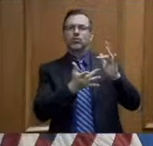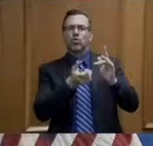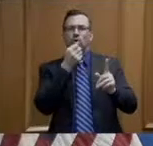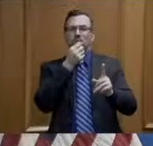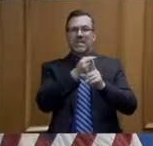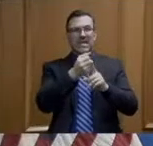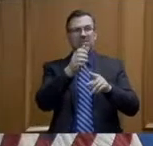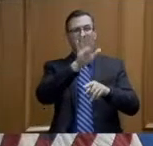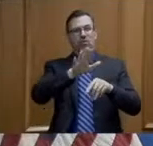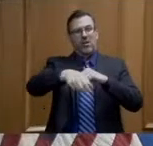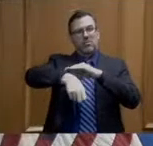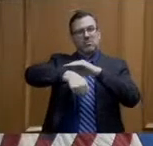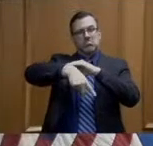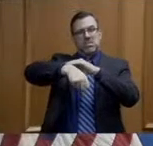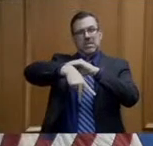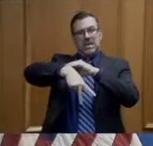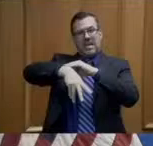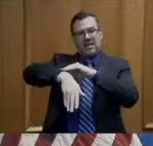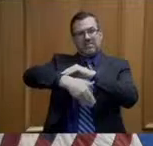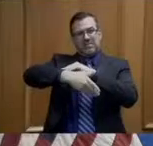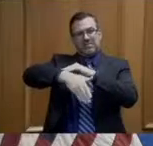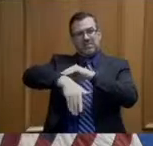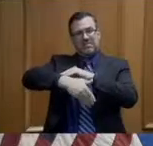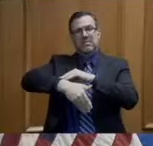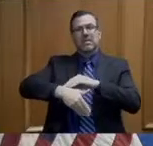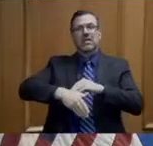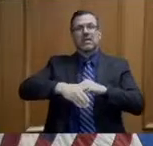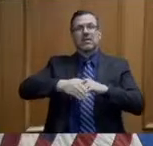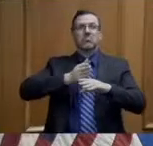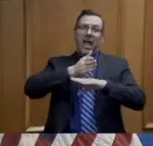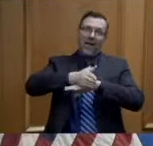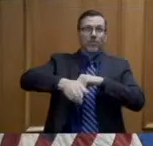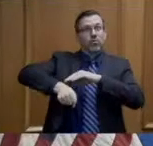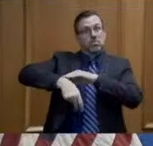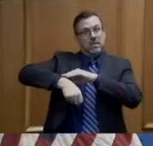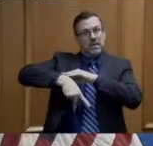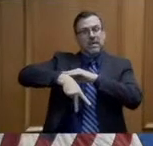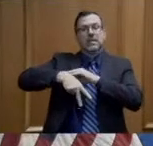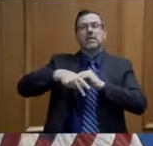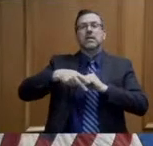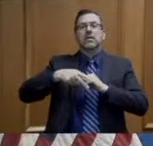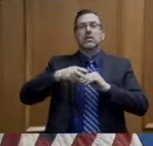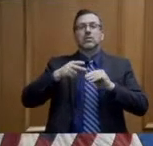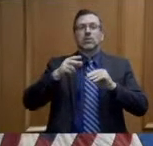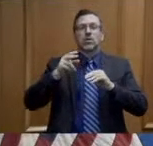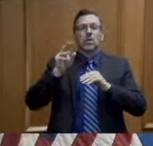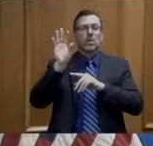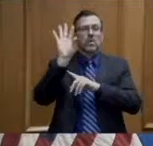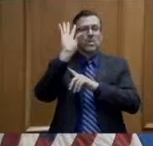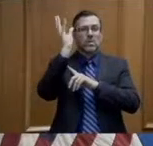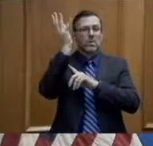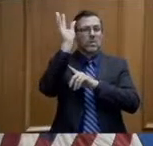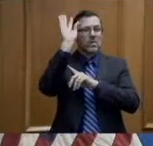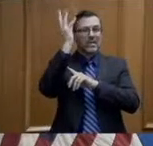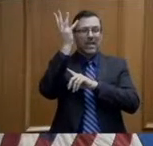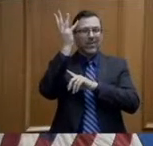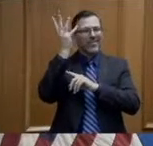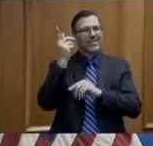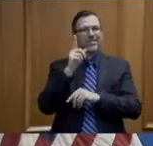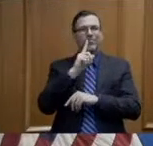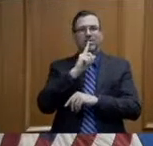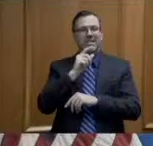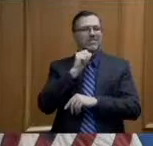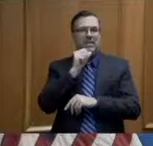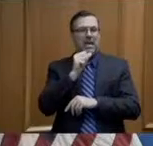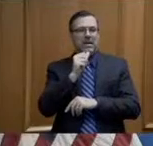midnight and didn't cause the damage they did until after midnight. And sirens would not have been a great